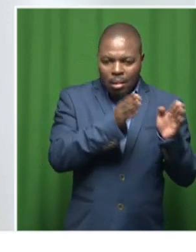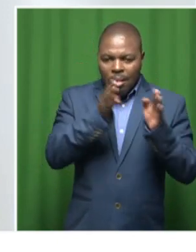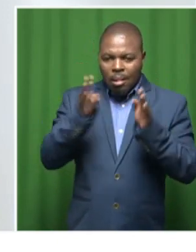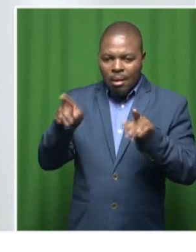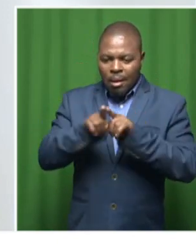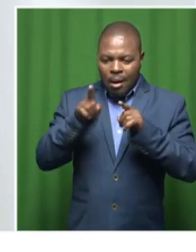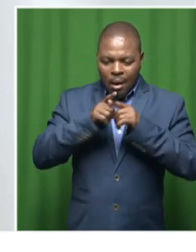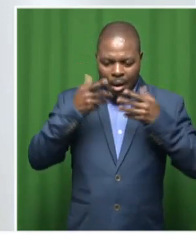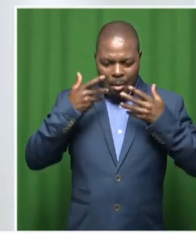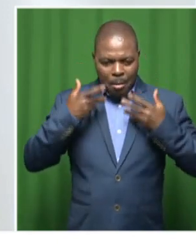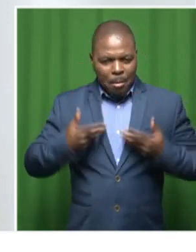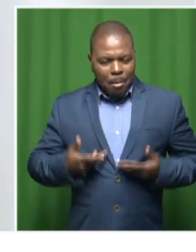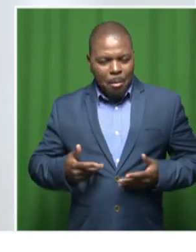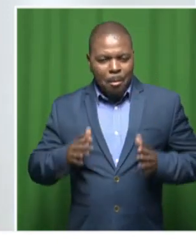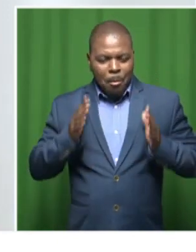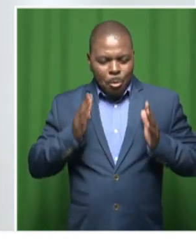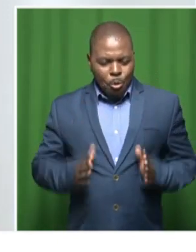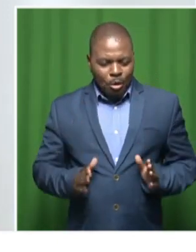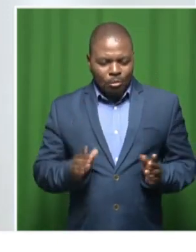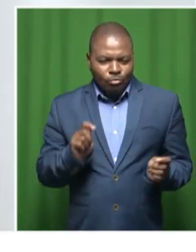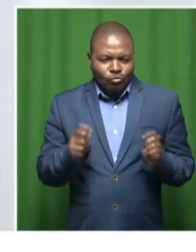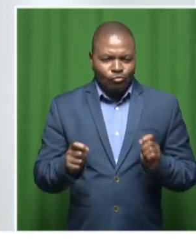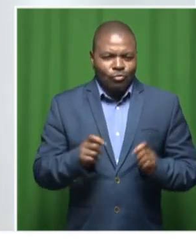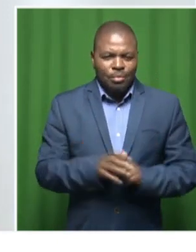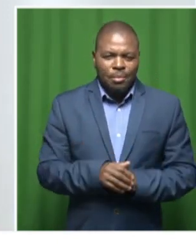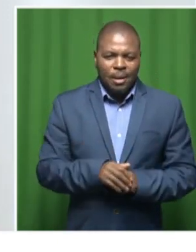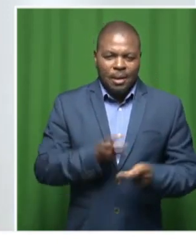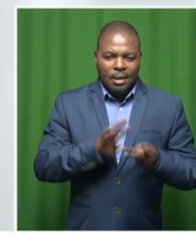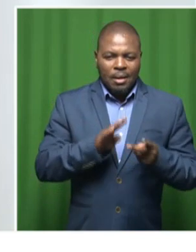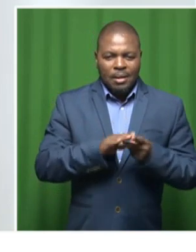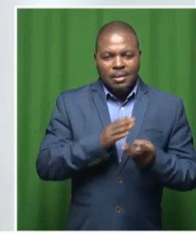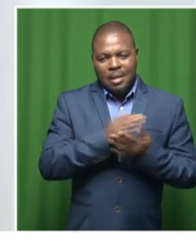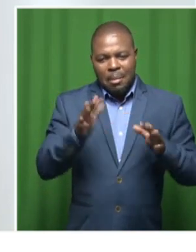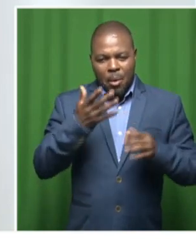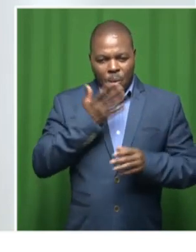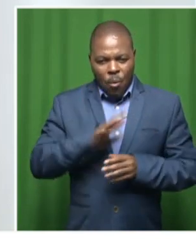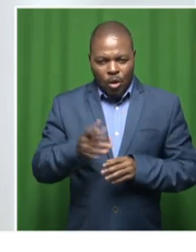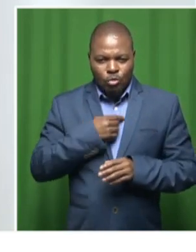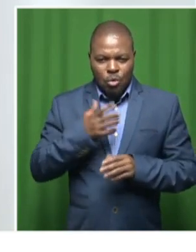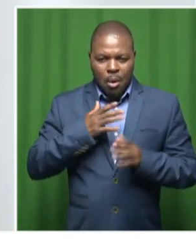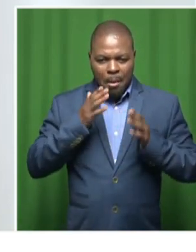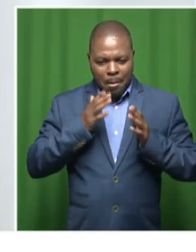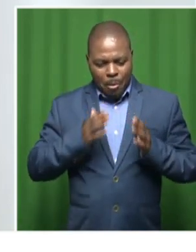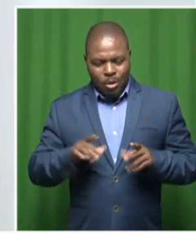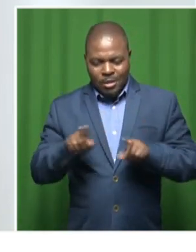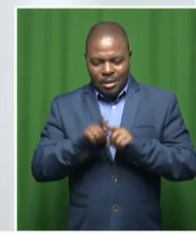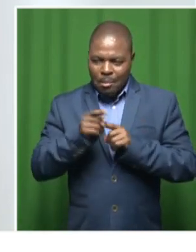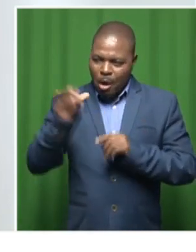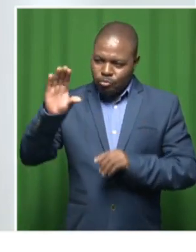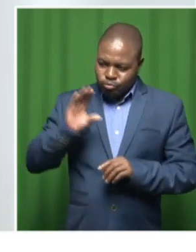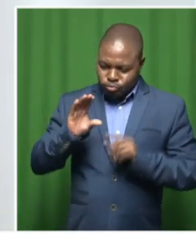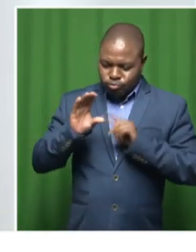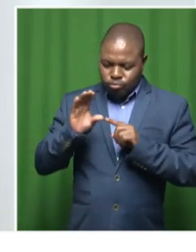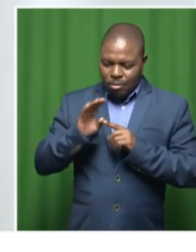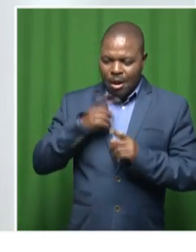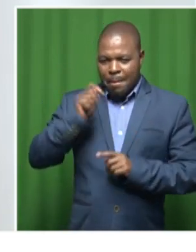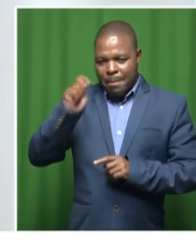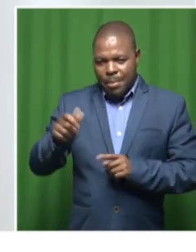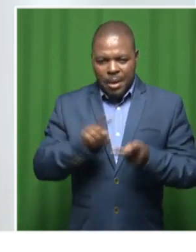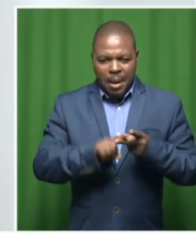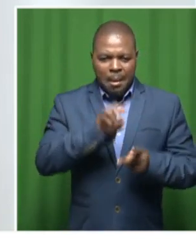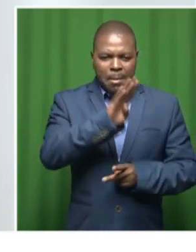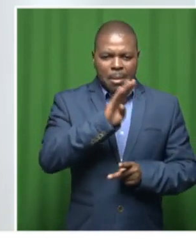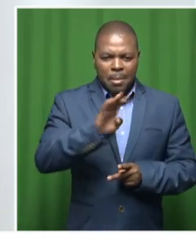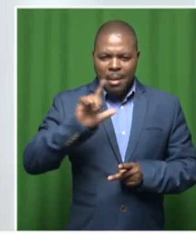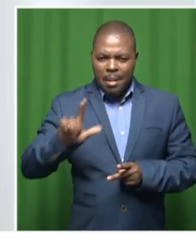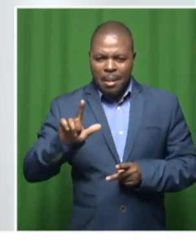body contouring procedures. So patients are very likely to want to invest in their bodies as well. So we're seeing a lot of BBLs, which